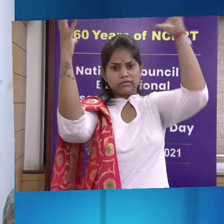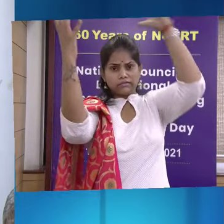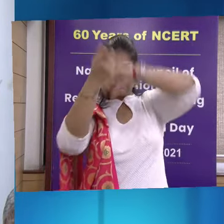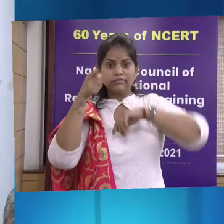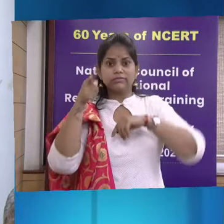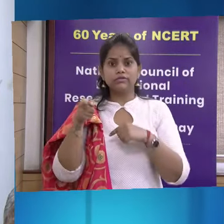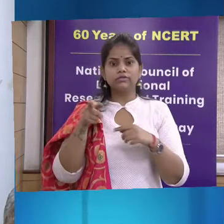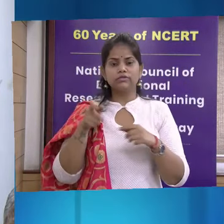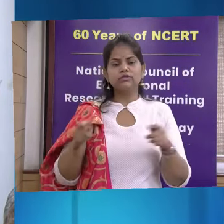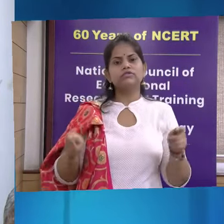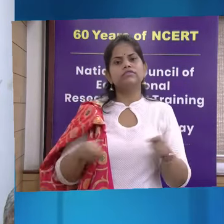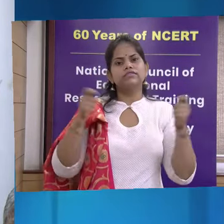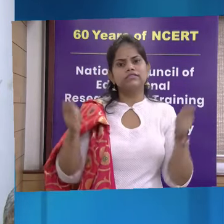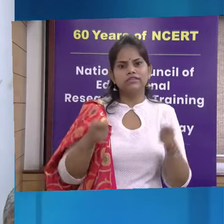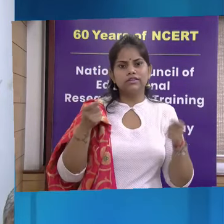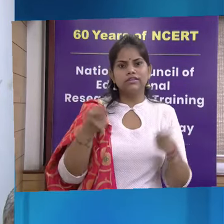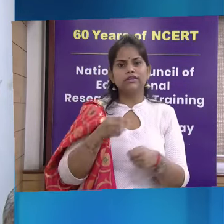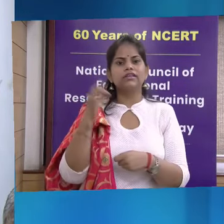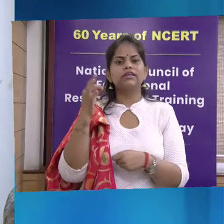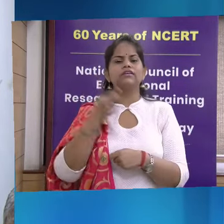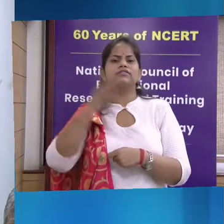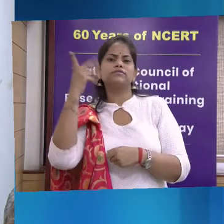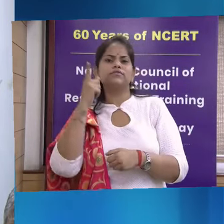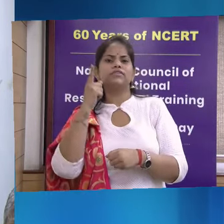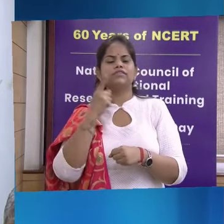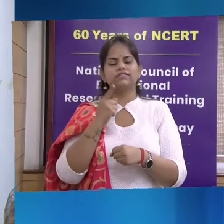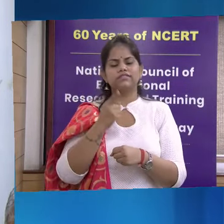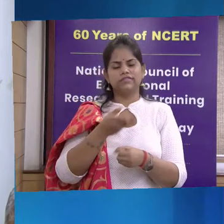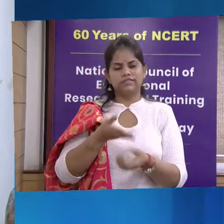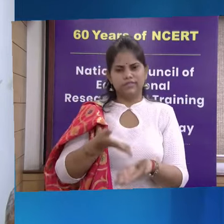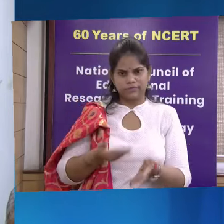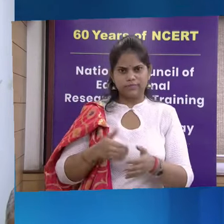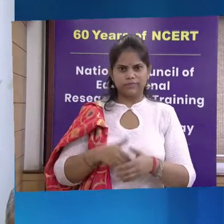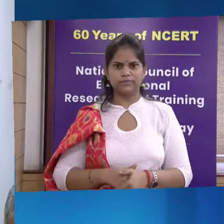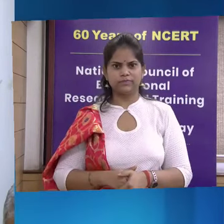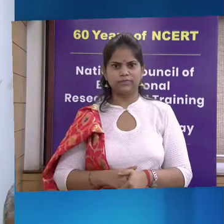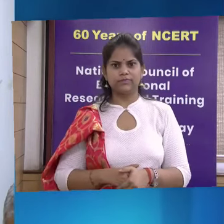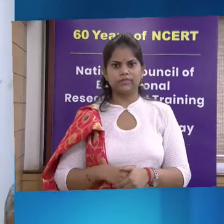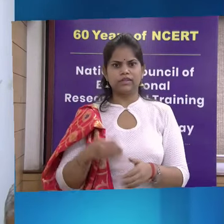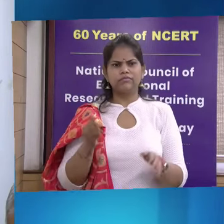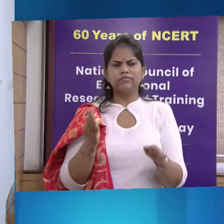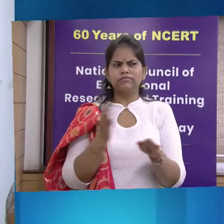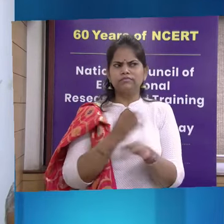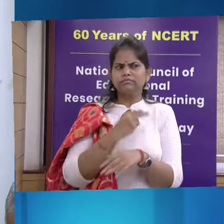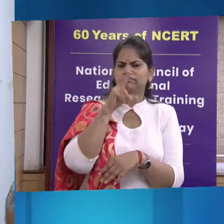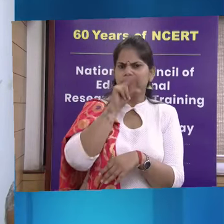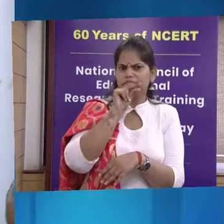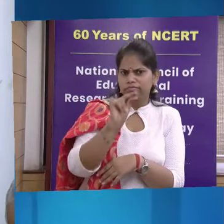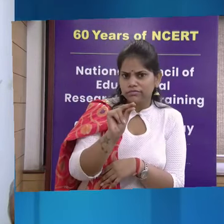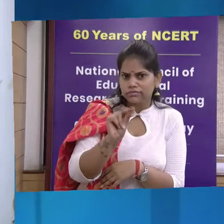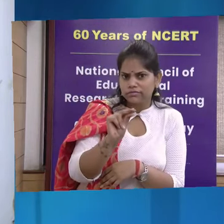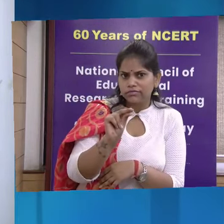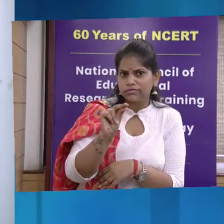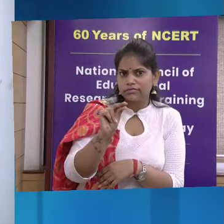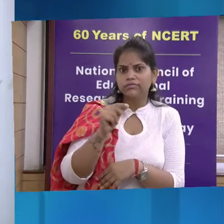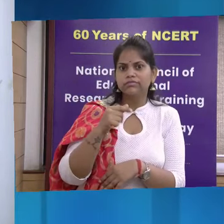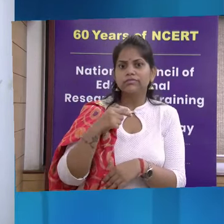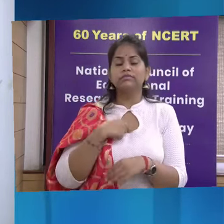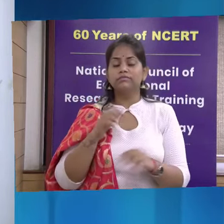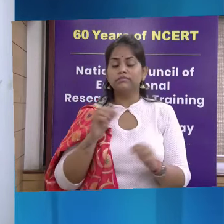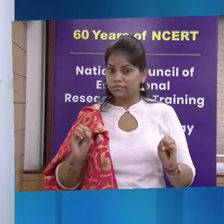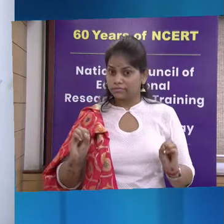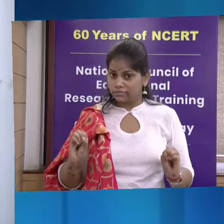celebrate today's special occasion. Before I say something, please let me start